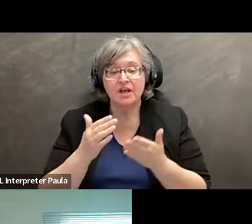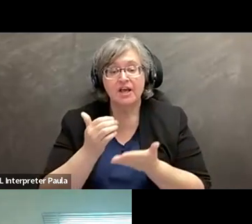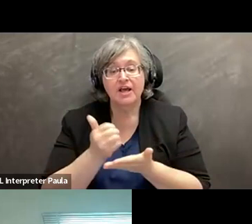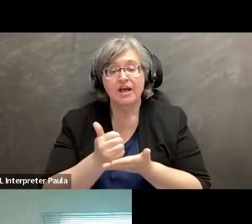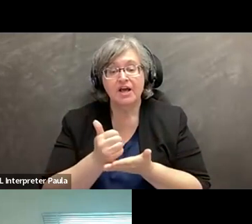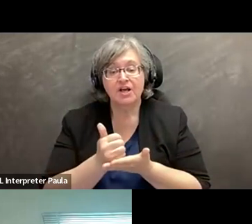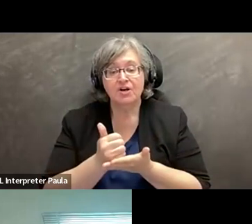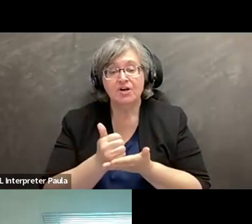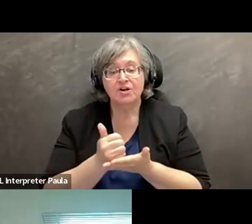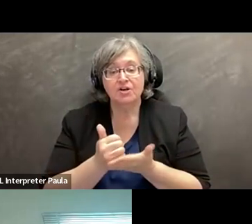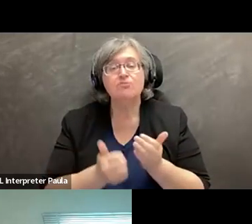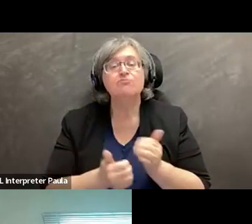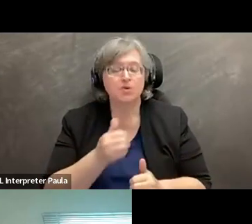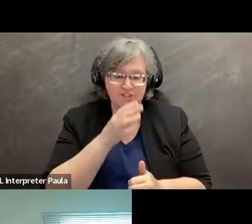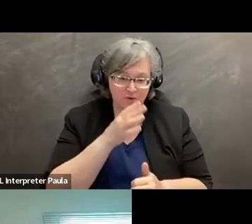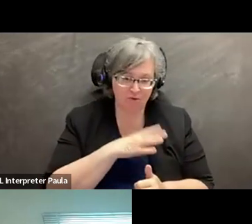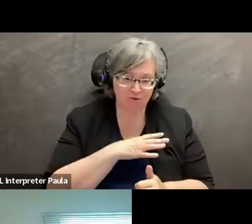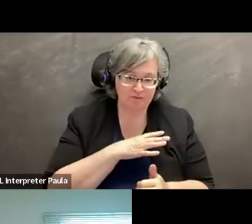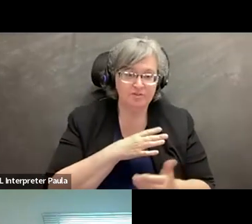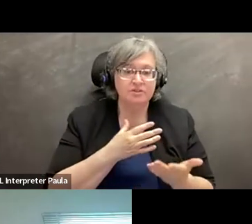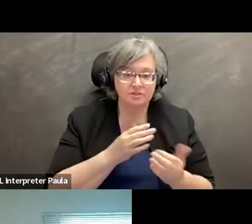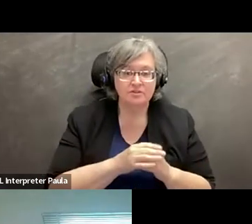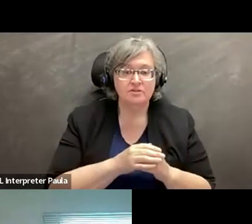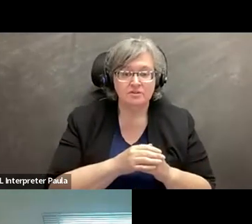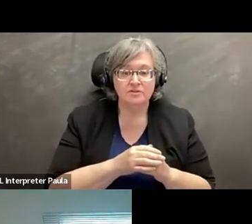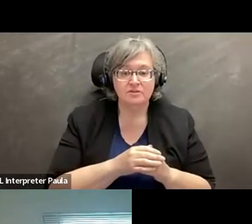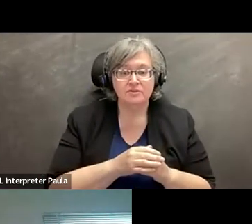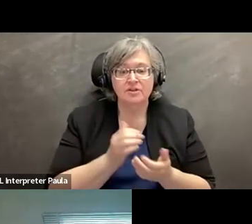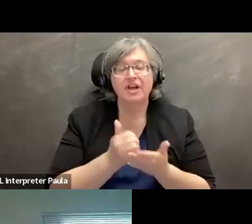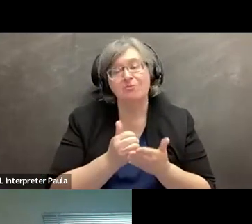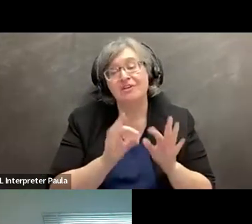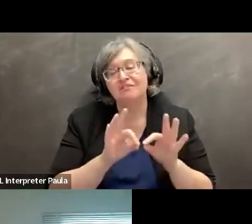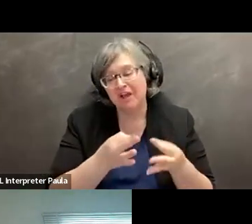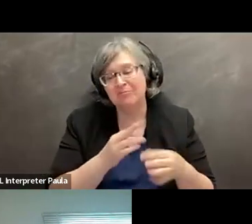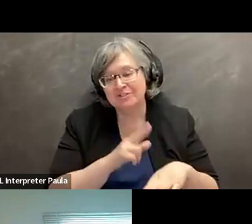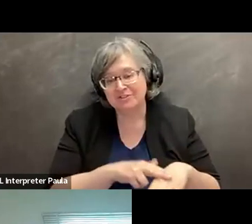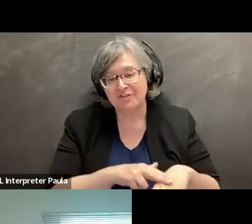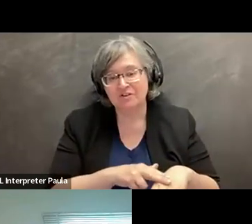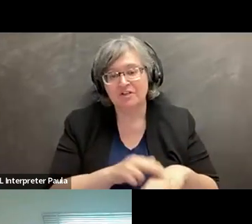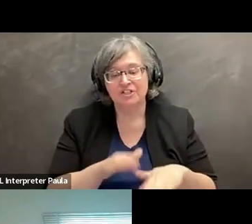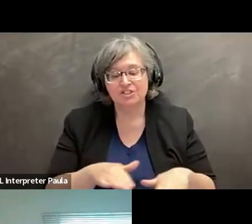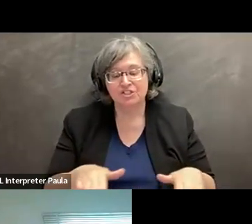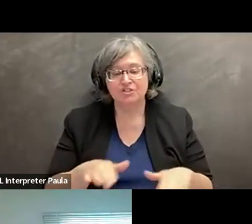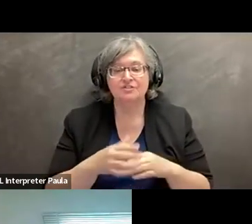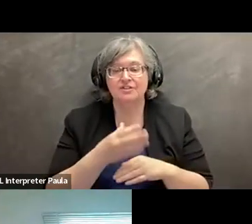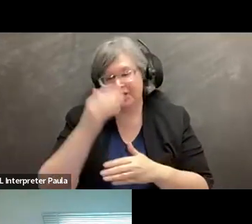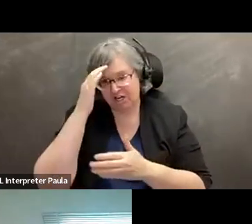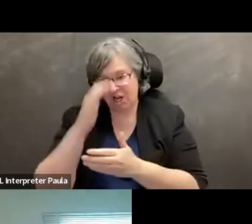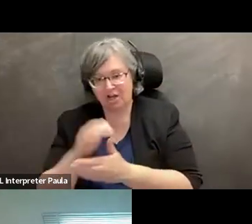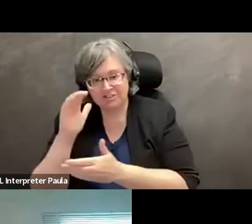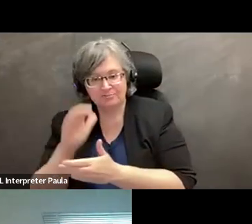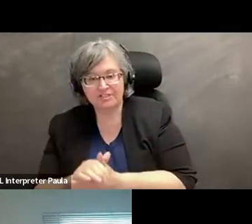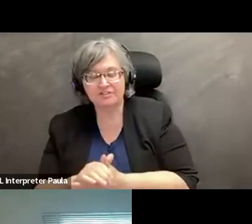helping mostly women, of course, and with women, that means you're helping families, children and husbands,